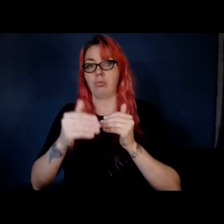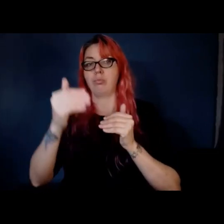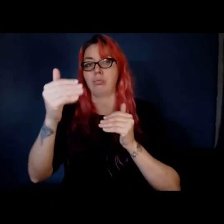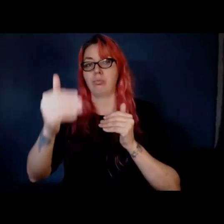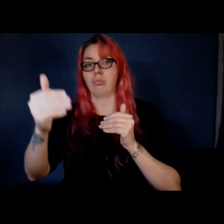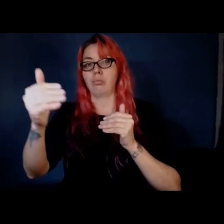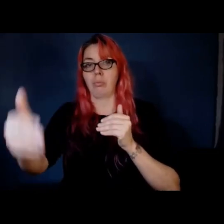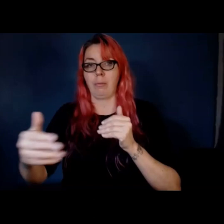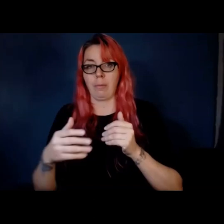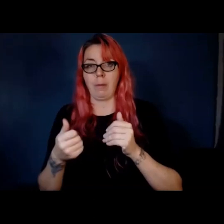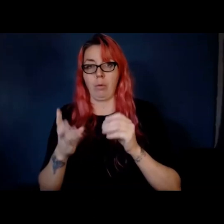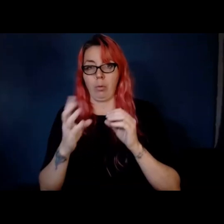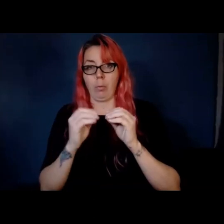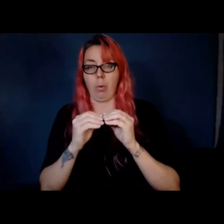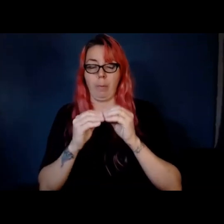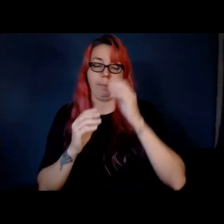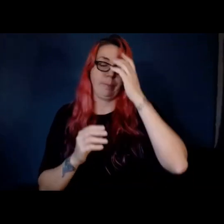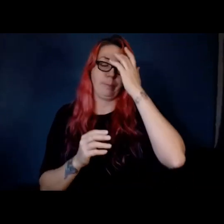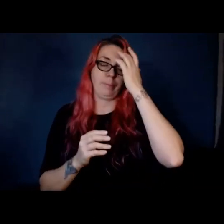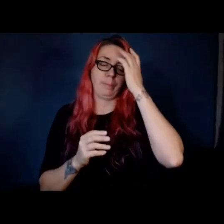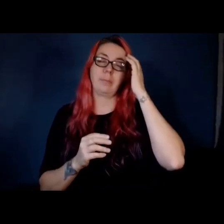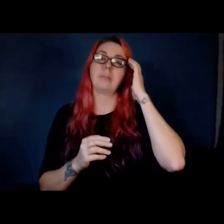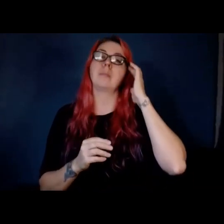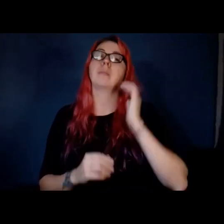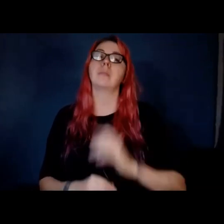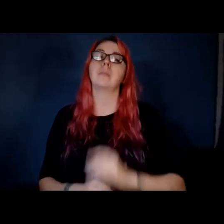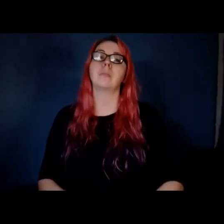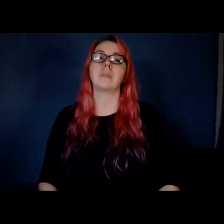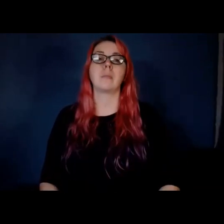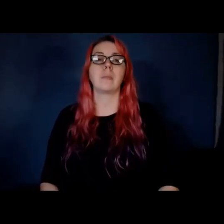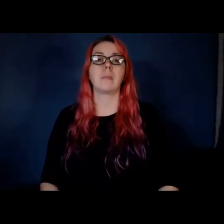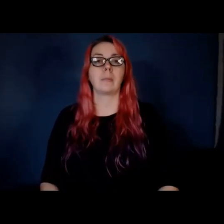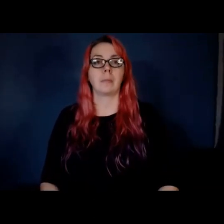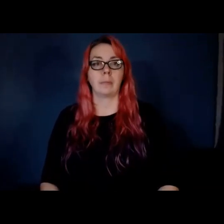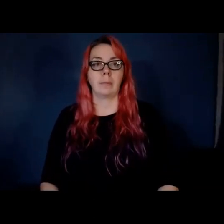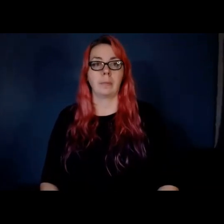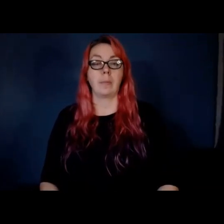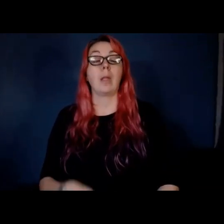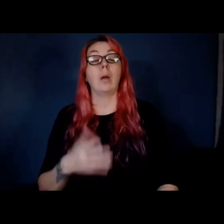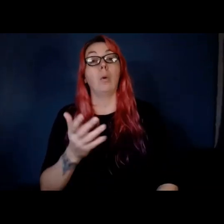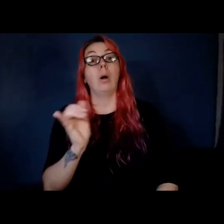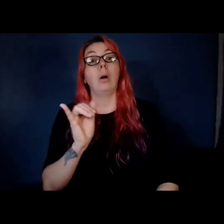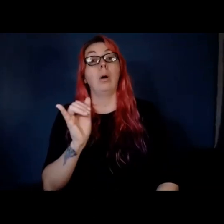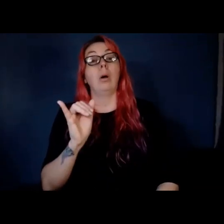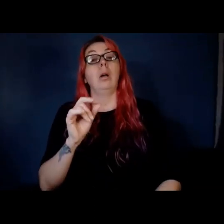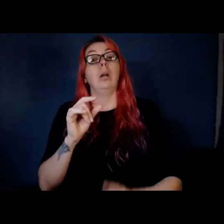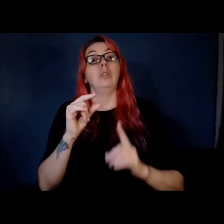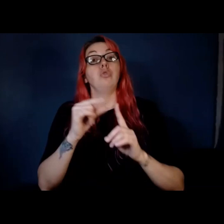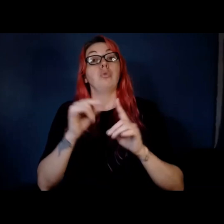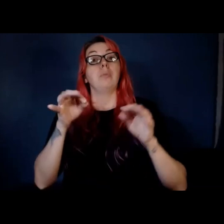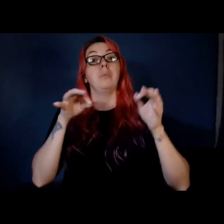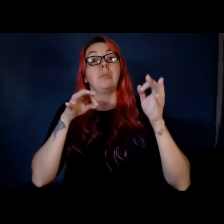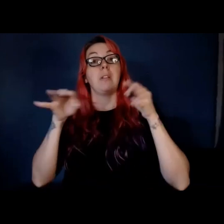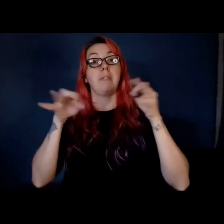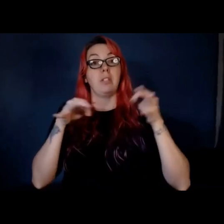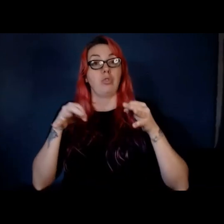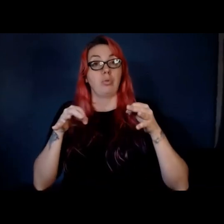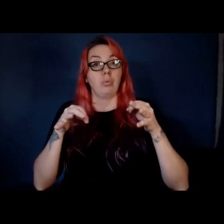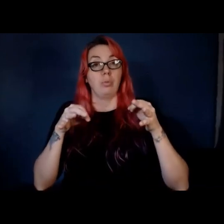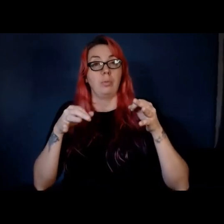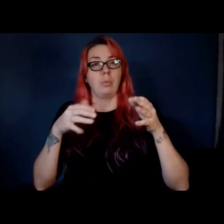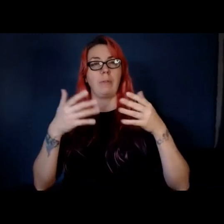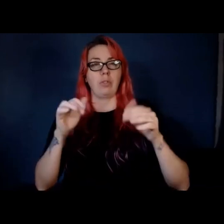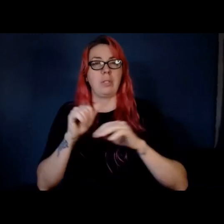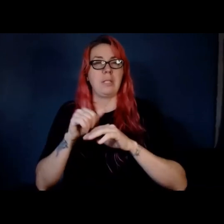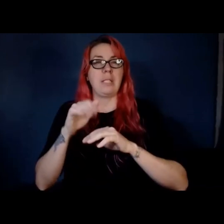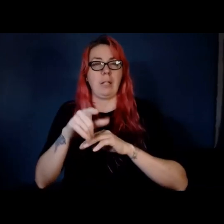will make sure so there's a definition here that we sent in your package as well, so that you have that. Again, I'm going to move